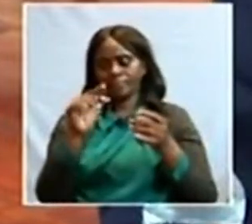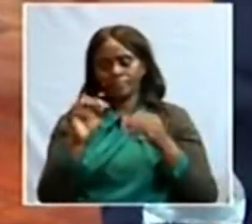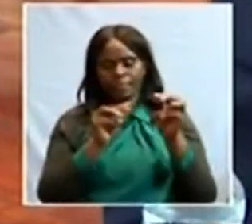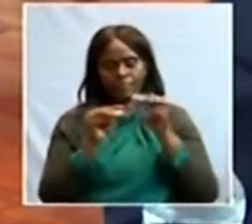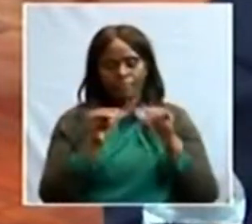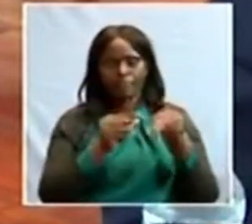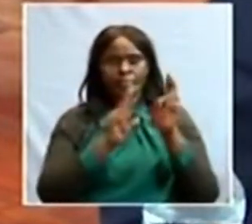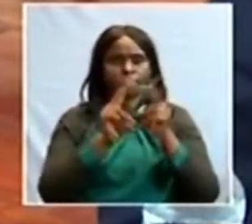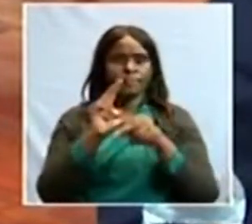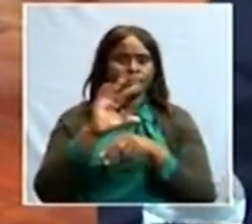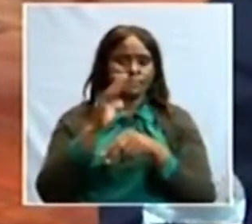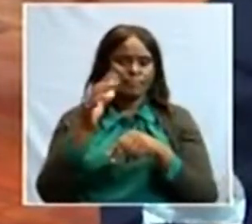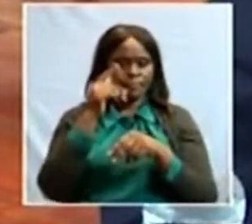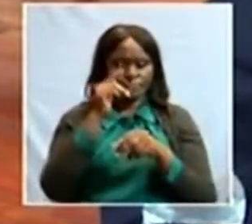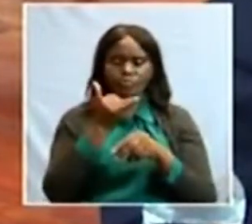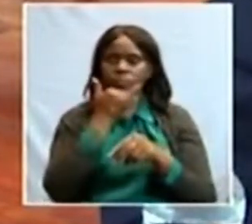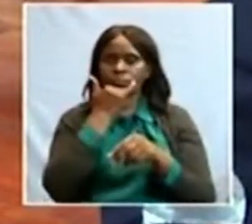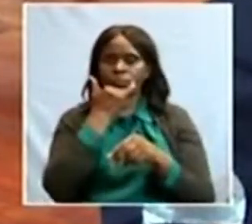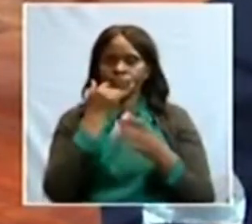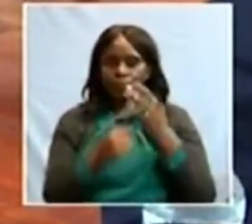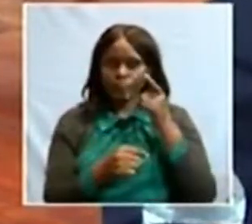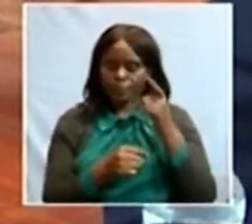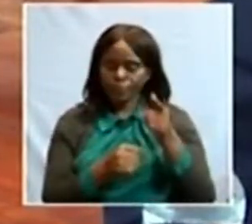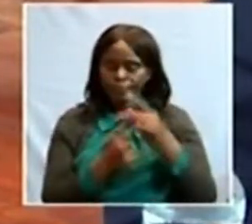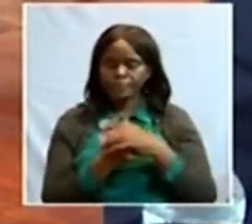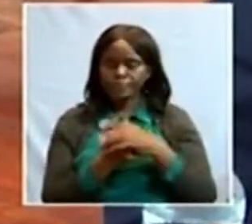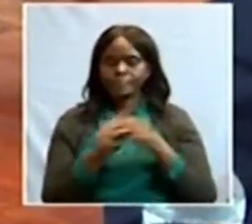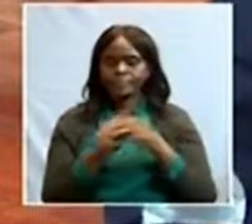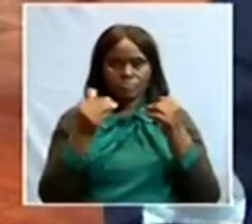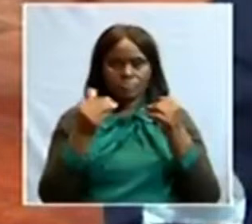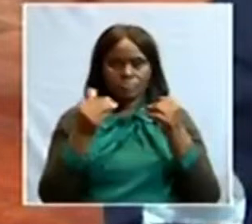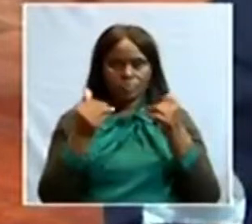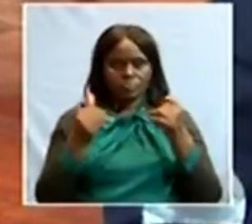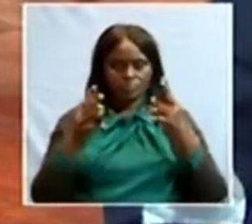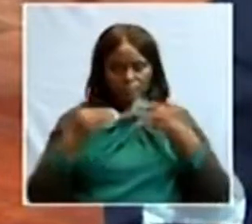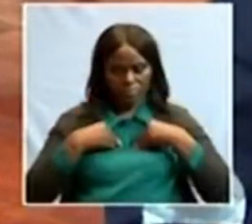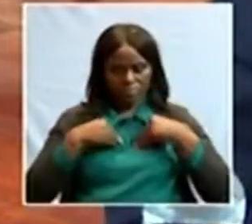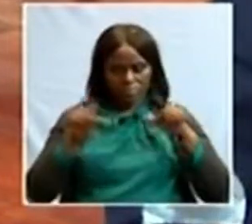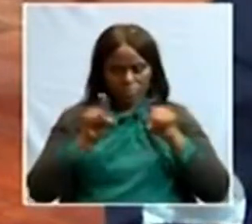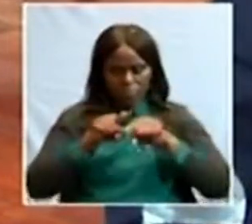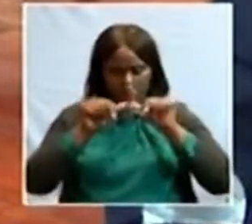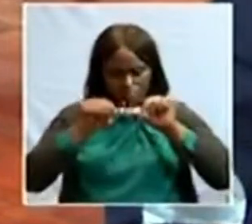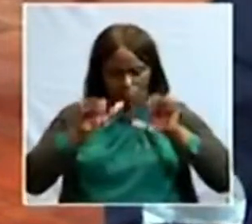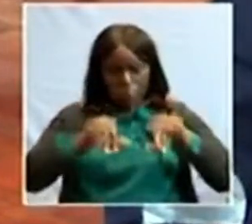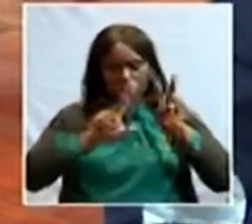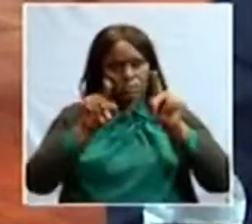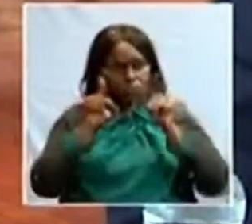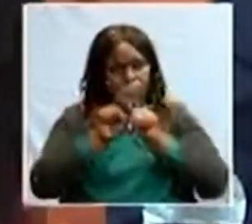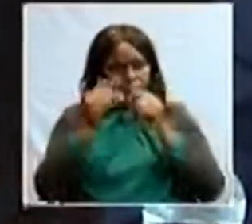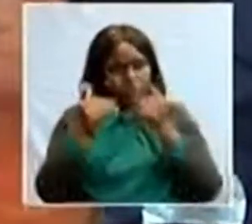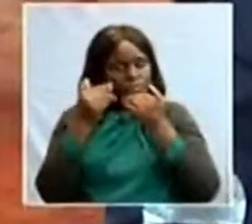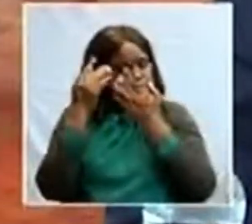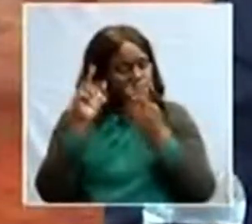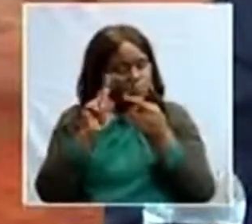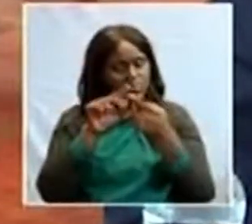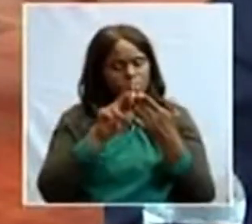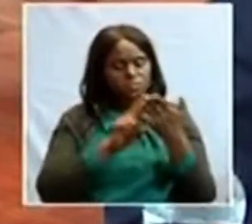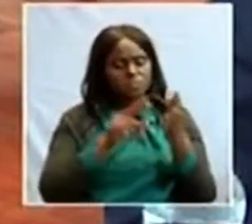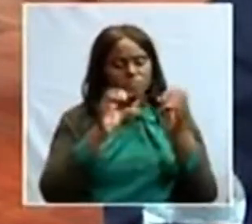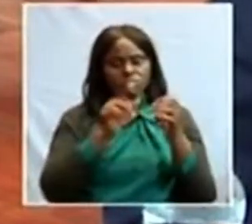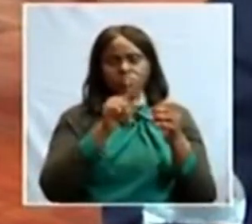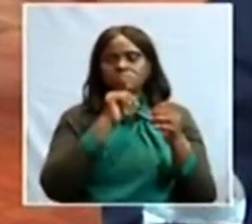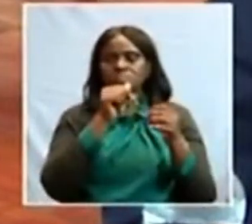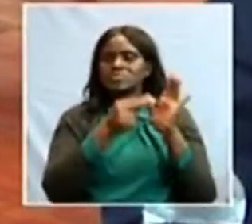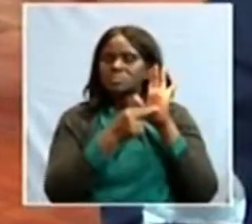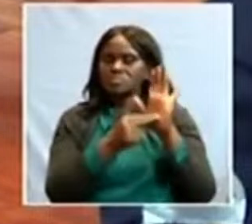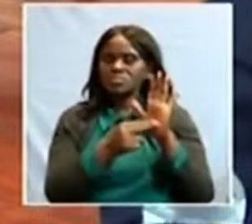Management response, cause of the query. Management wishes to acknowledge the author's observation and wishes to report that the council was not